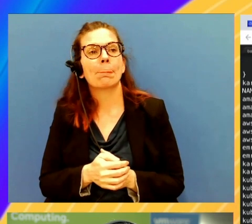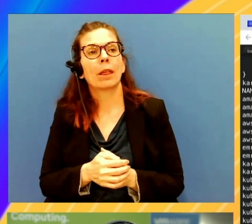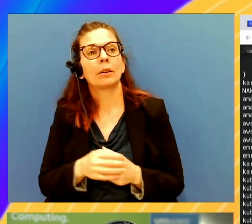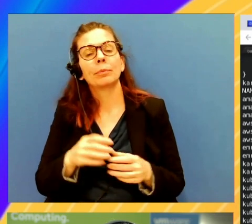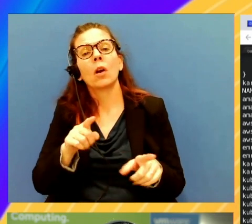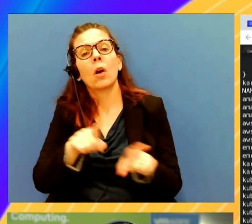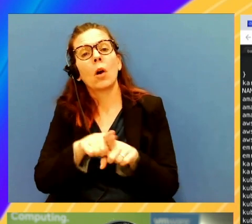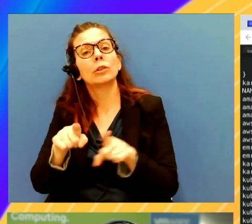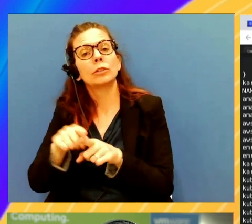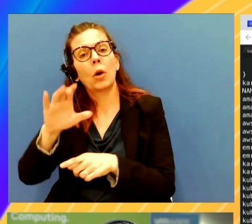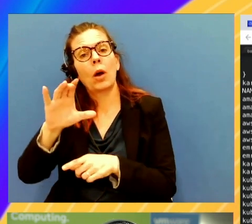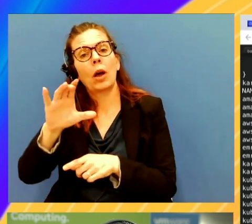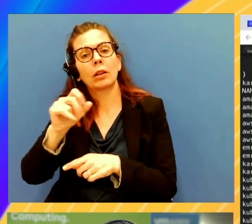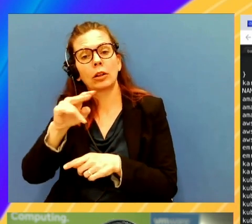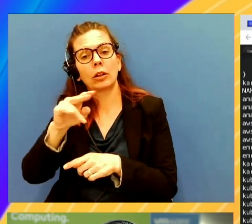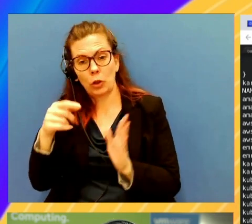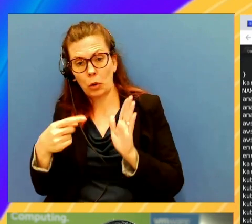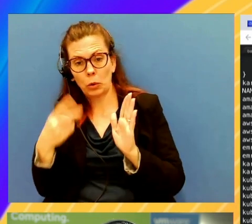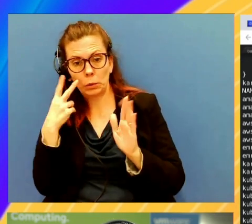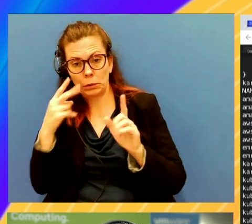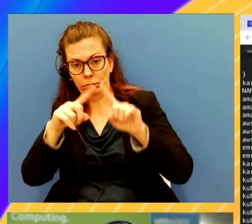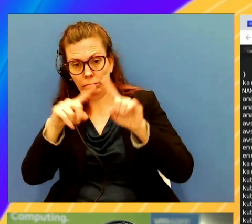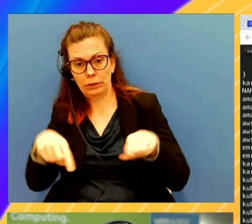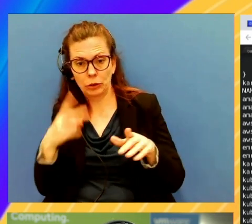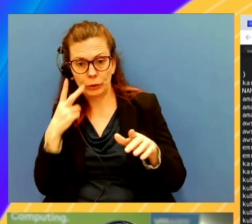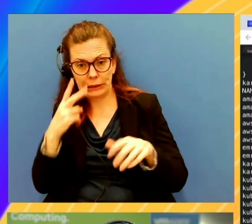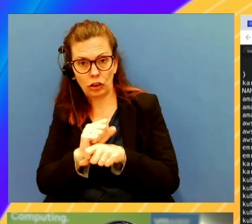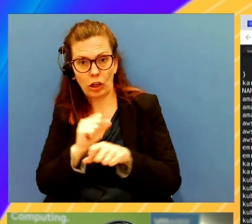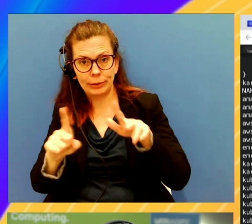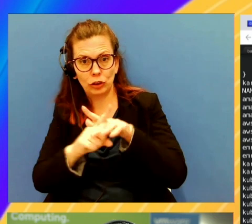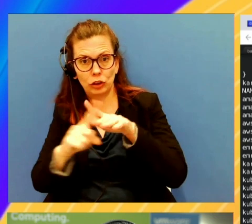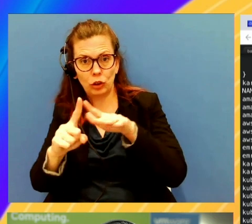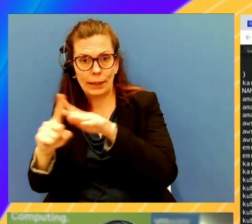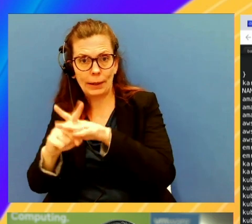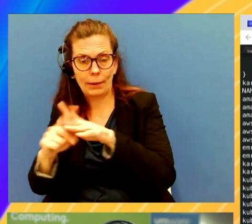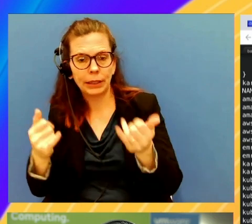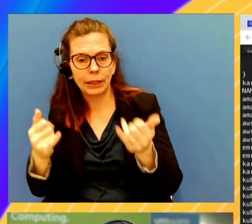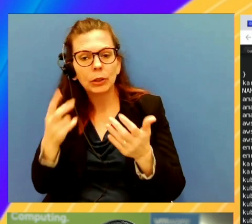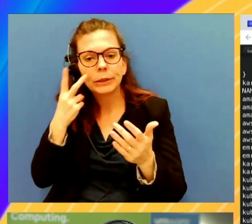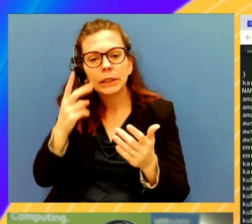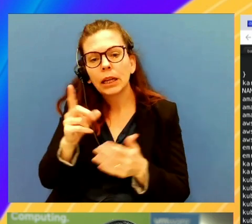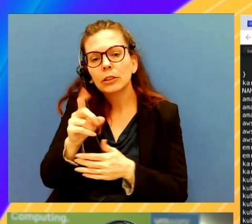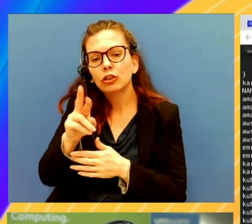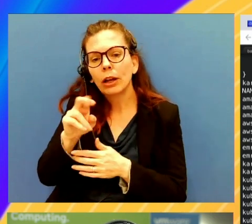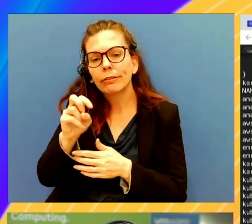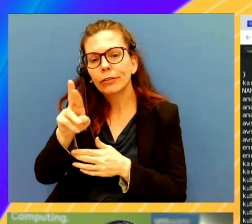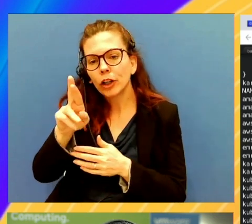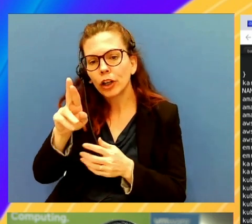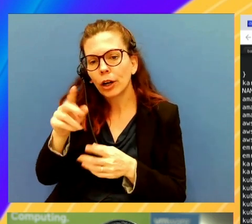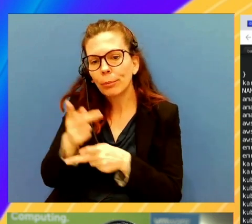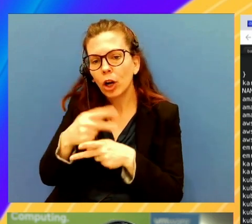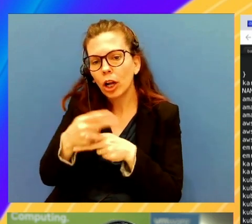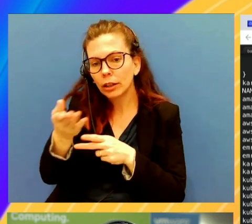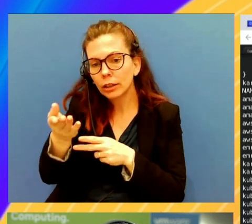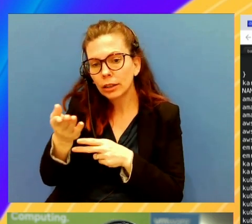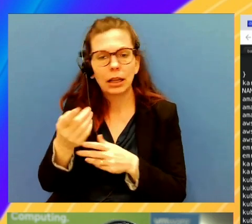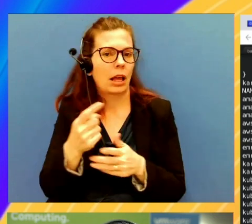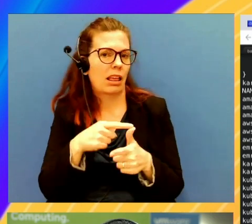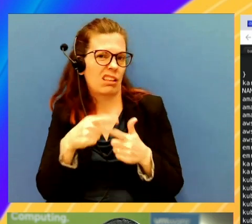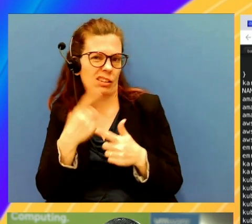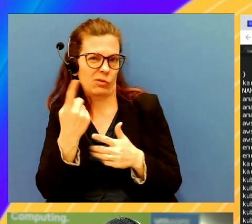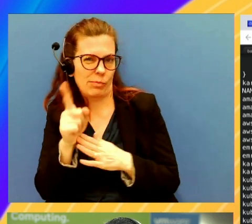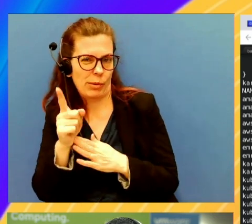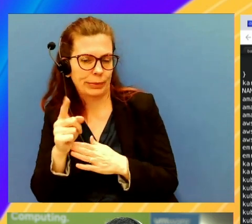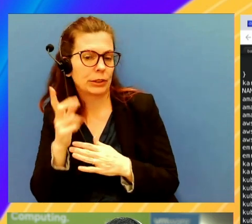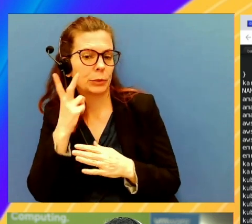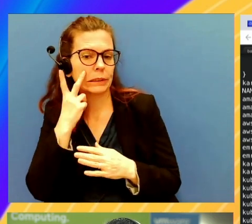console, you could now see the jobs are starting to show up. We see the driver pod coming up, and in a moment, you'll be also